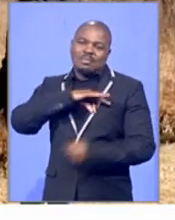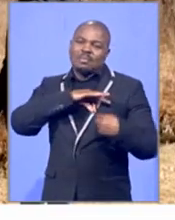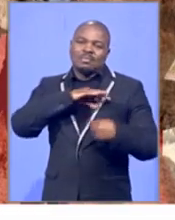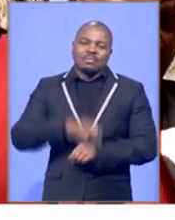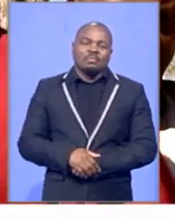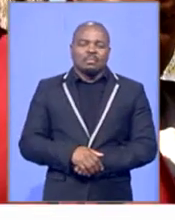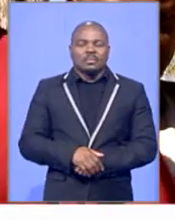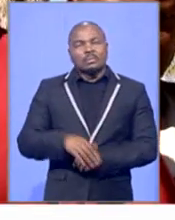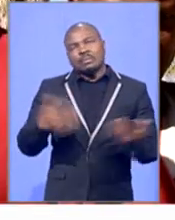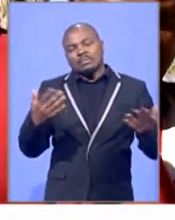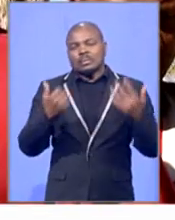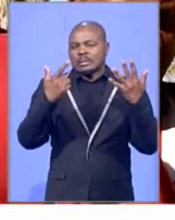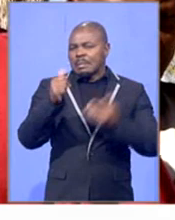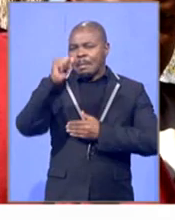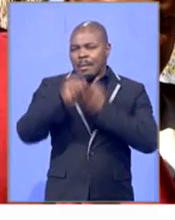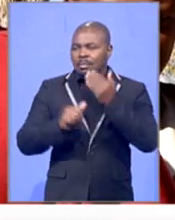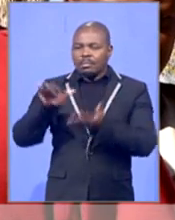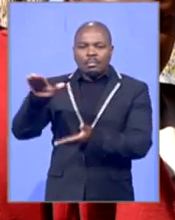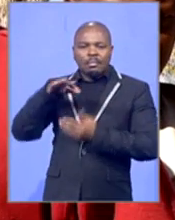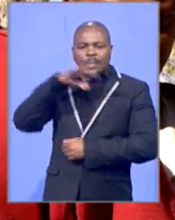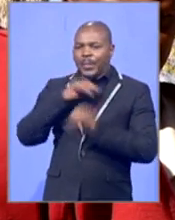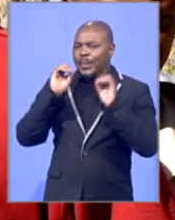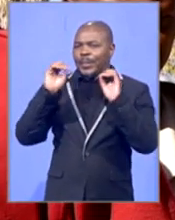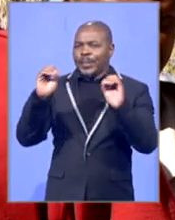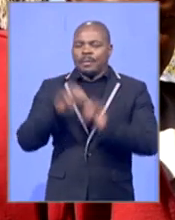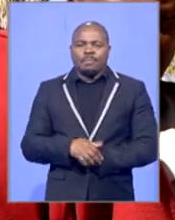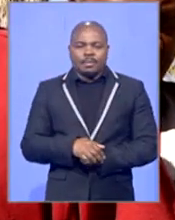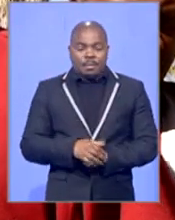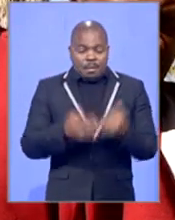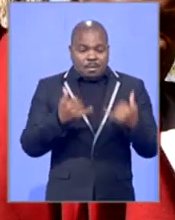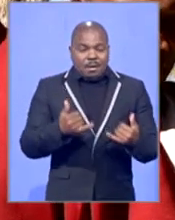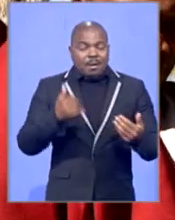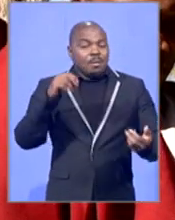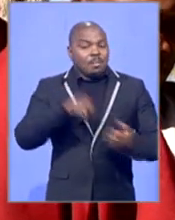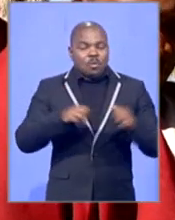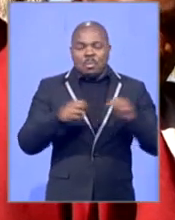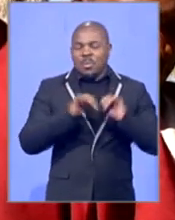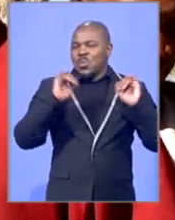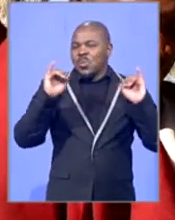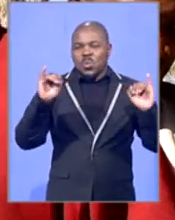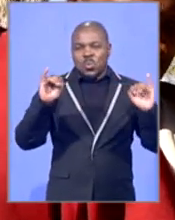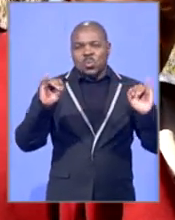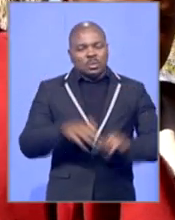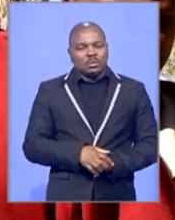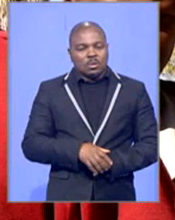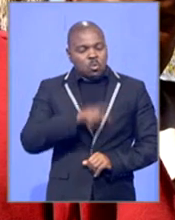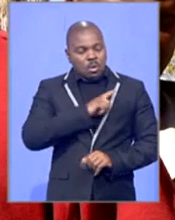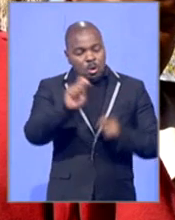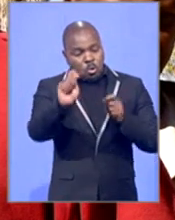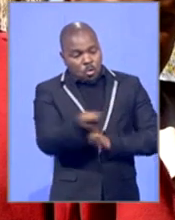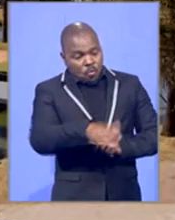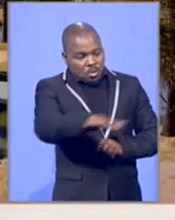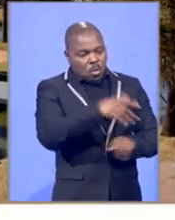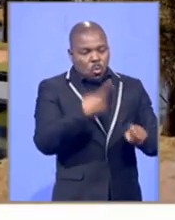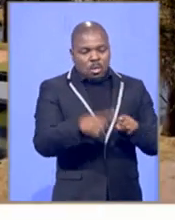le dikgwedi ka nna super re sa amogele ene ya no more le ntemo re mo mathateng a seng kana ka sepe ka gore le golf course sa tlhola